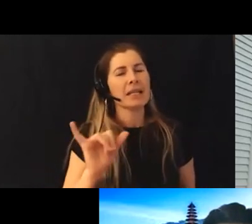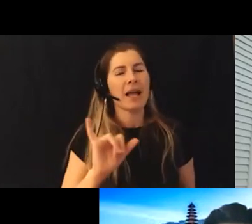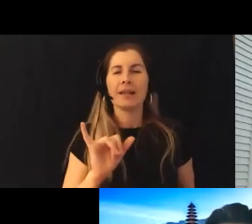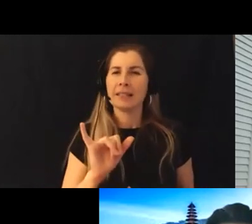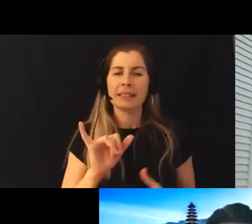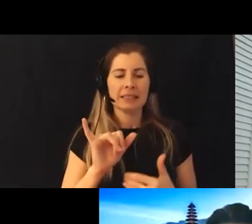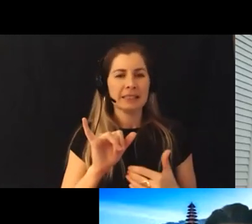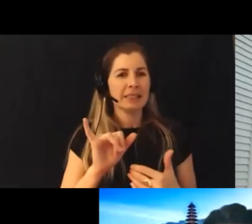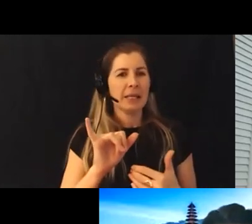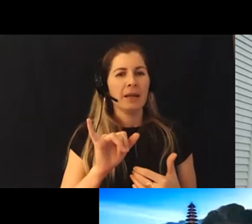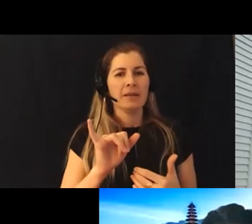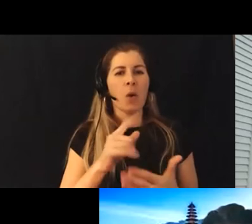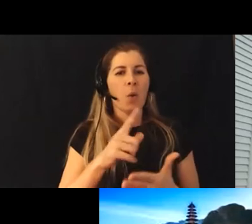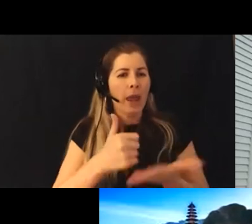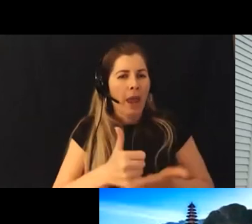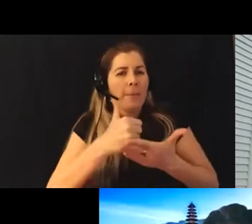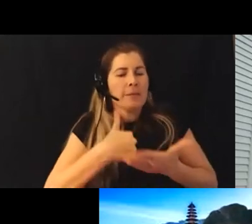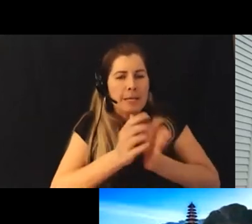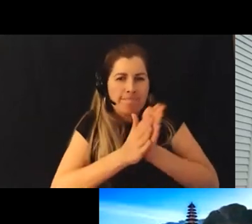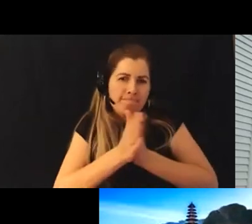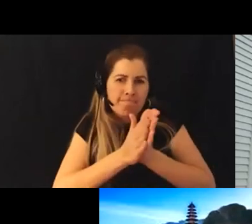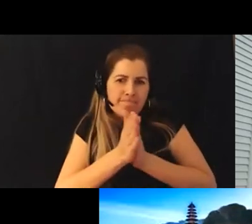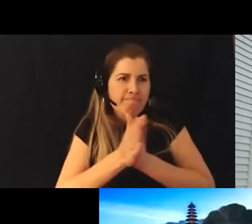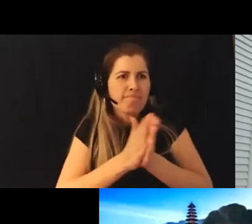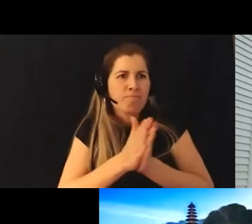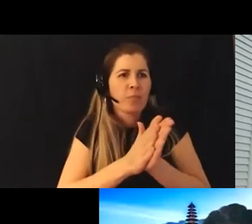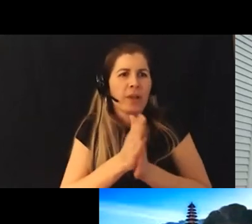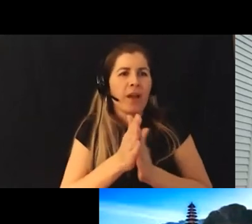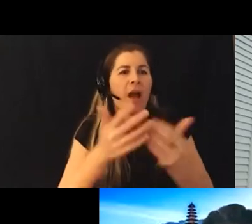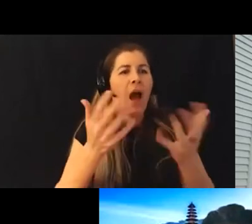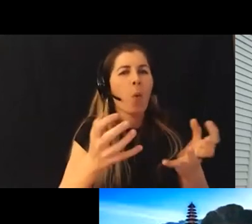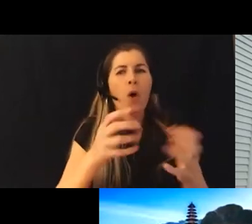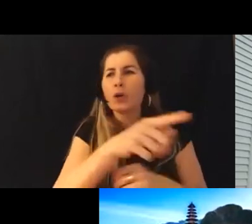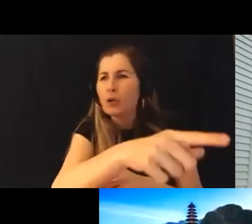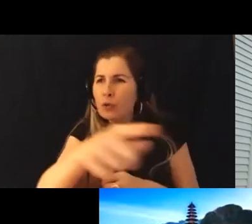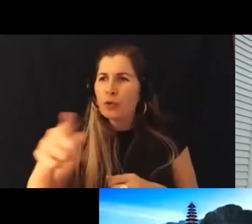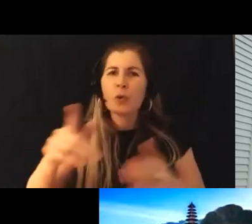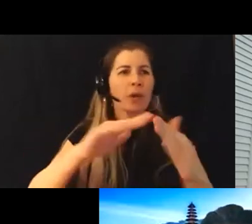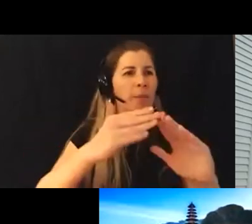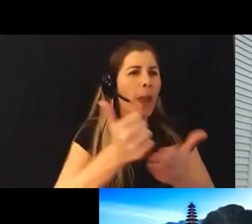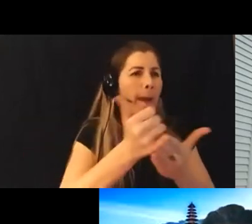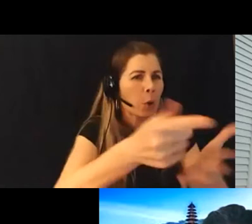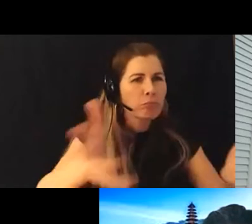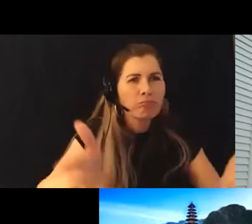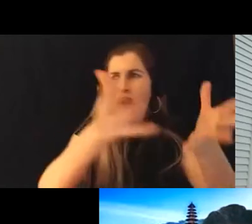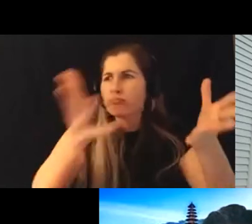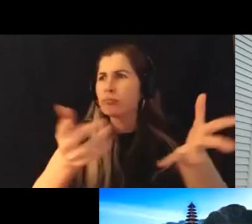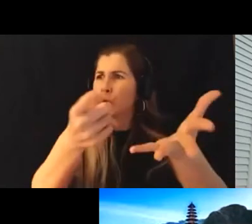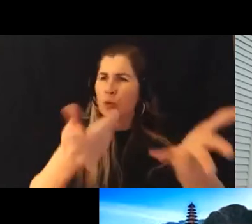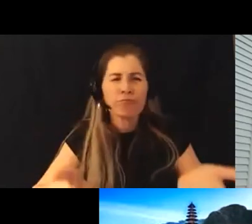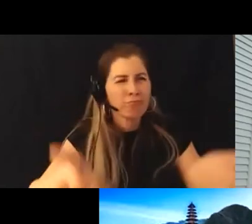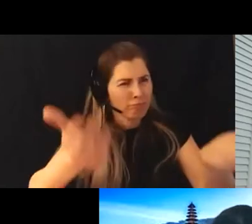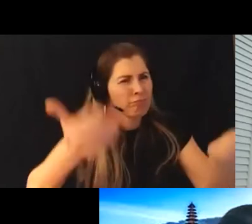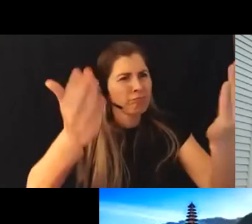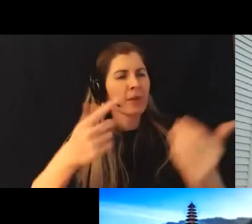me through my artistic practice is elevating the voices of people from my community. So I'm very interested in elevating the voices of